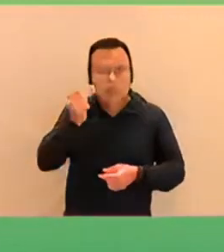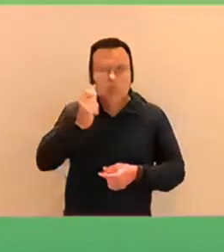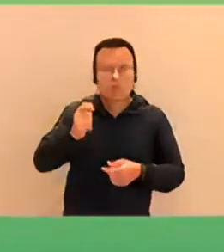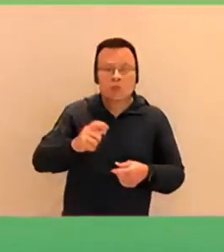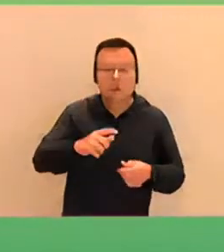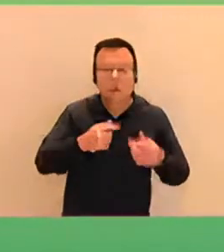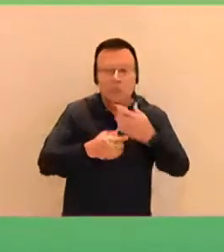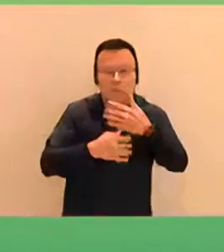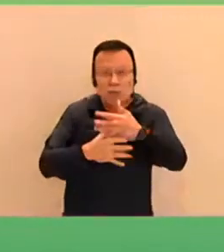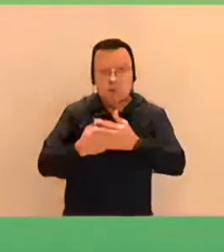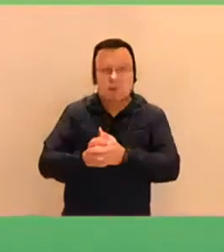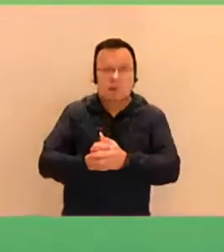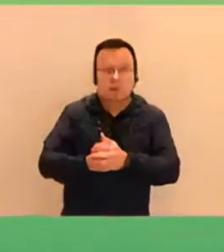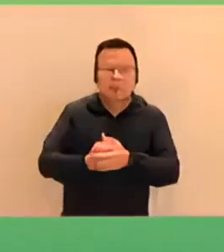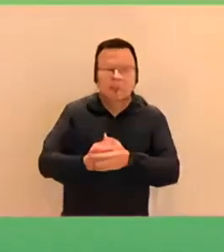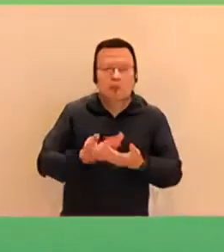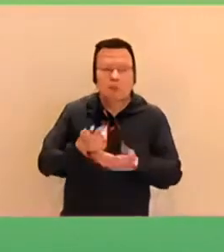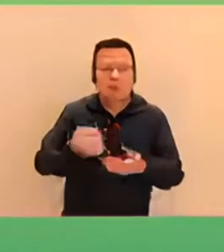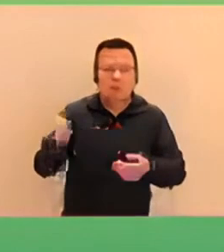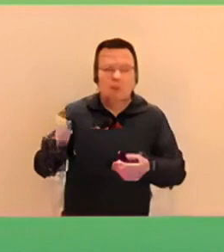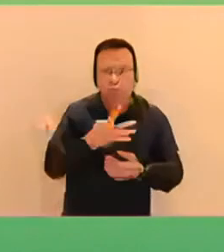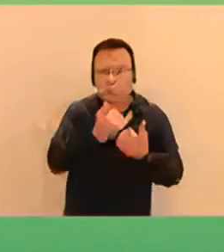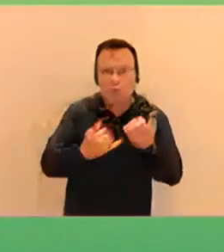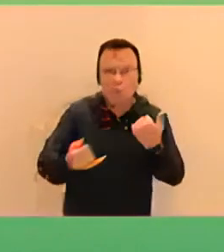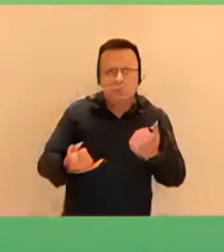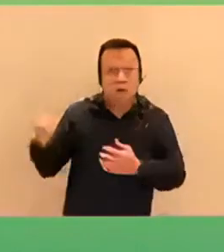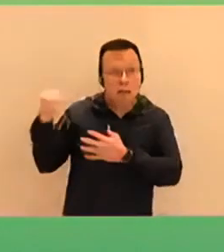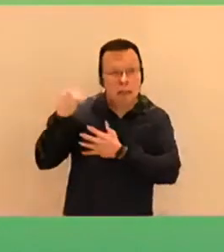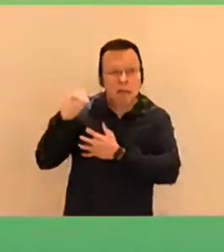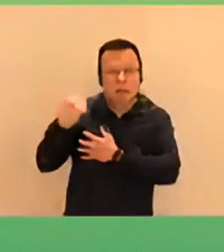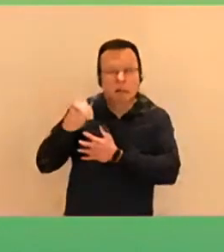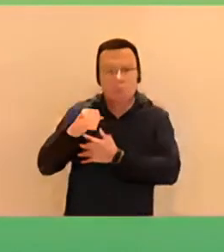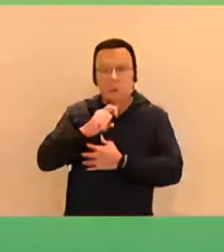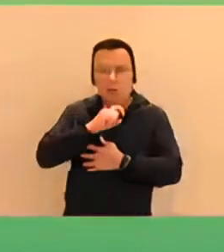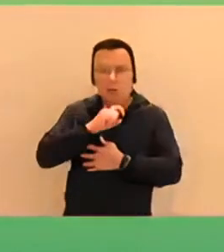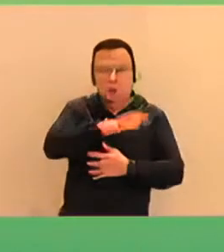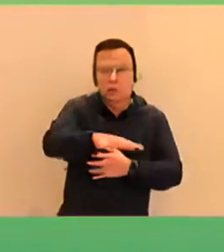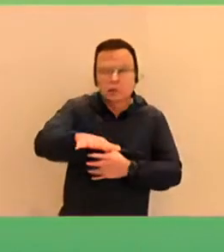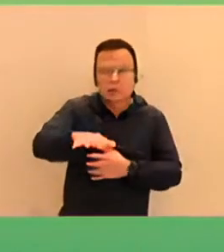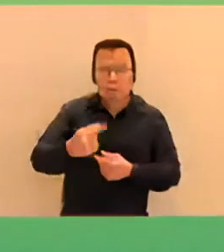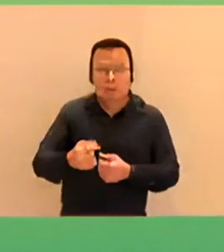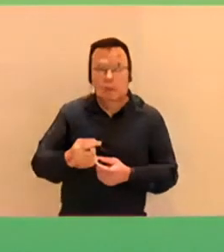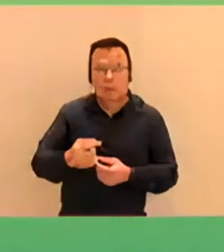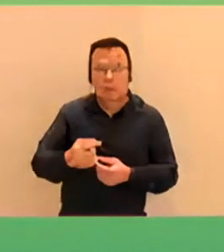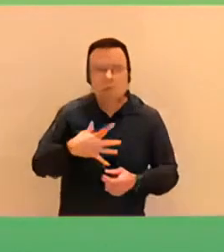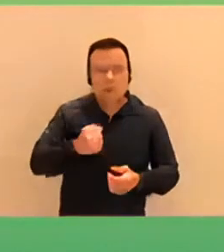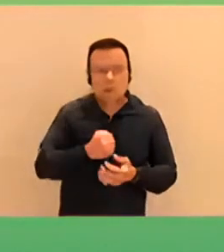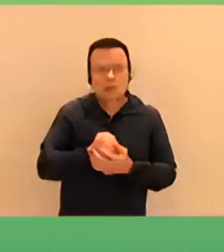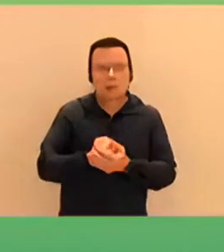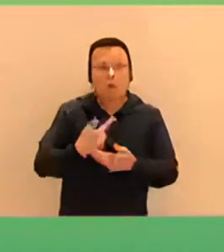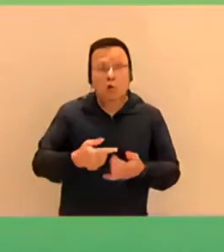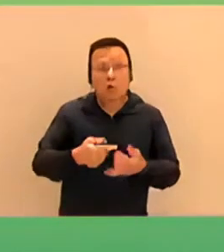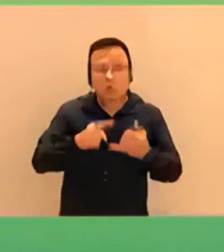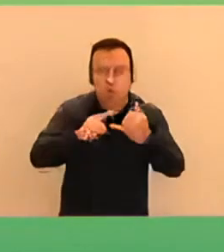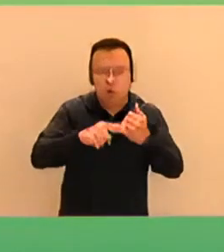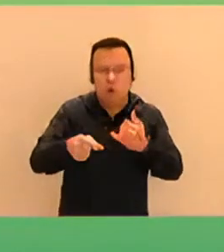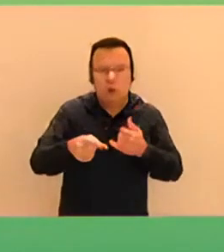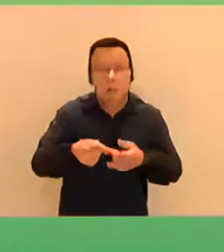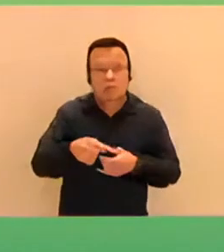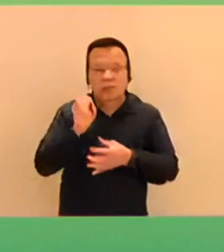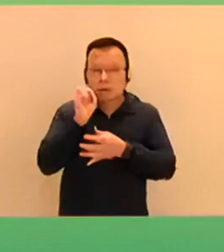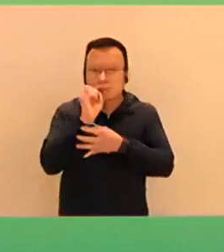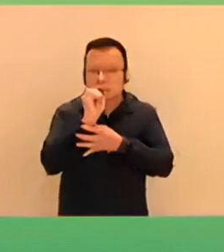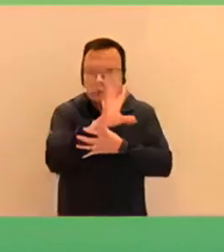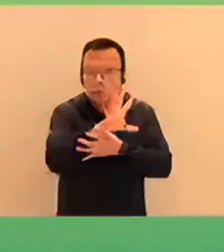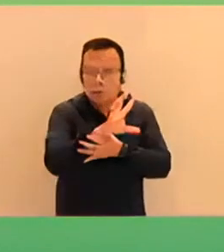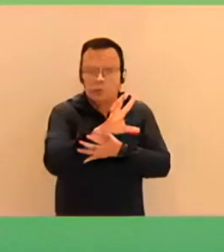energy on-site usage. So that's the last page of my slide, and we've been working together with